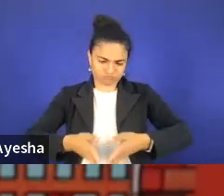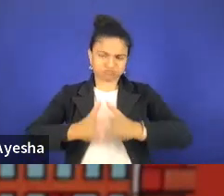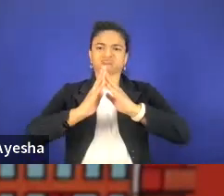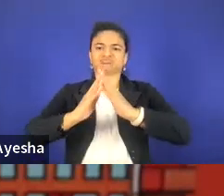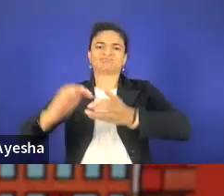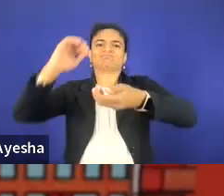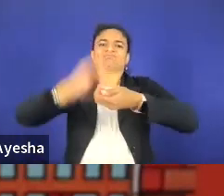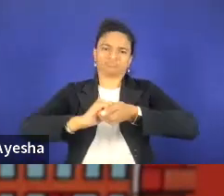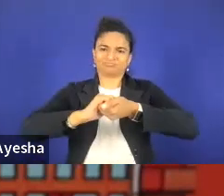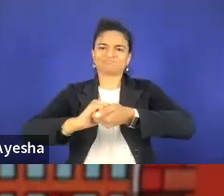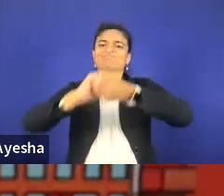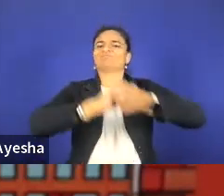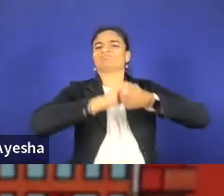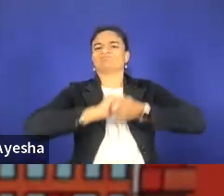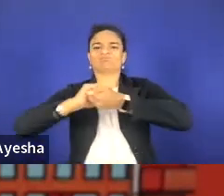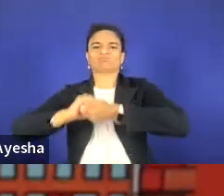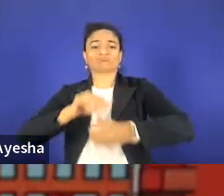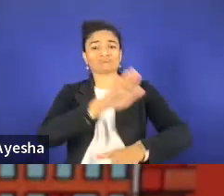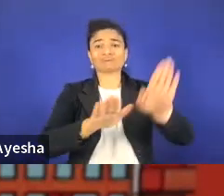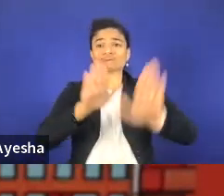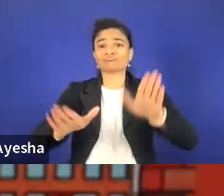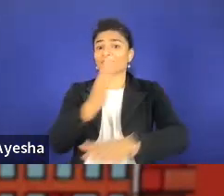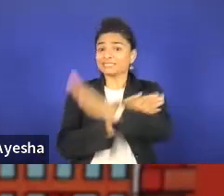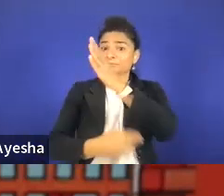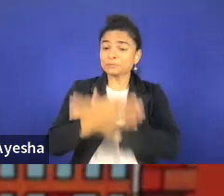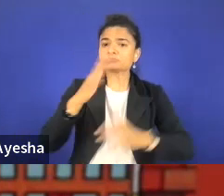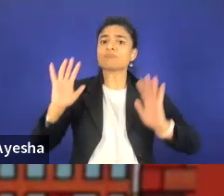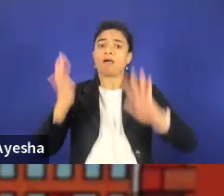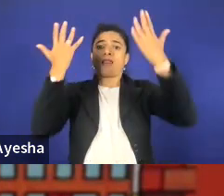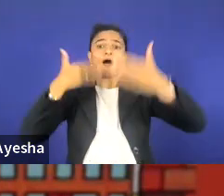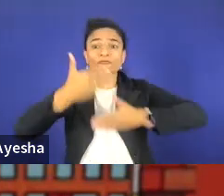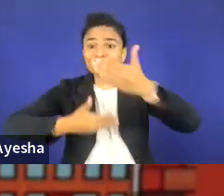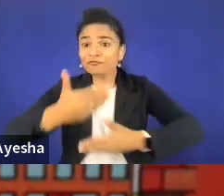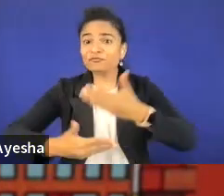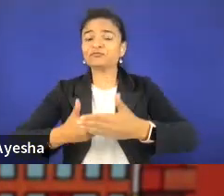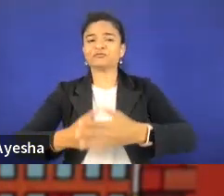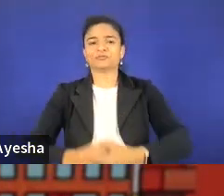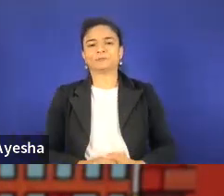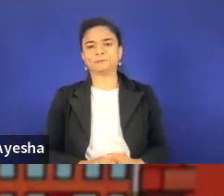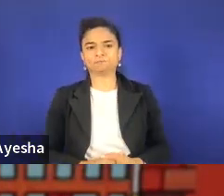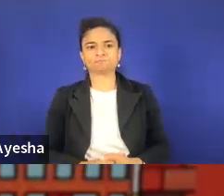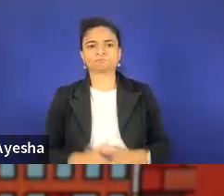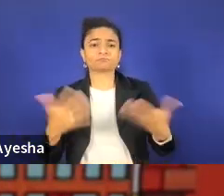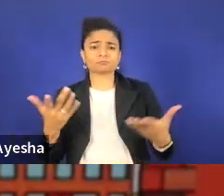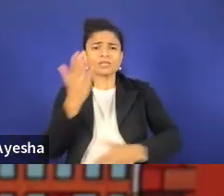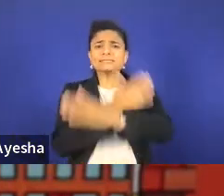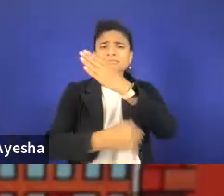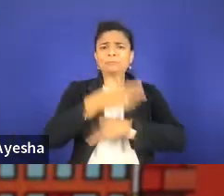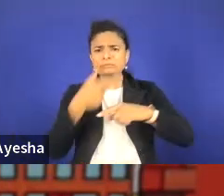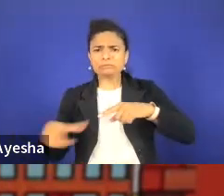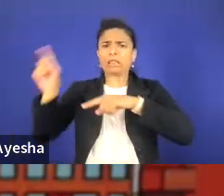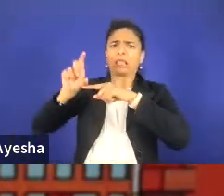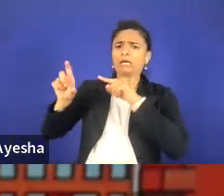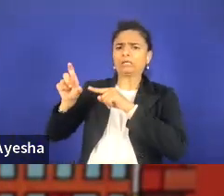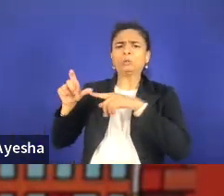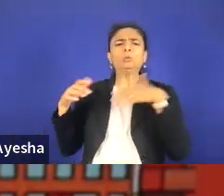the context of disability extra cost were extensively discussed. As a result, the unit was